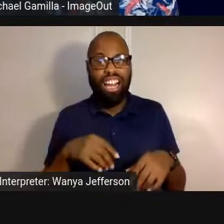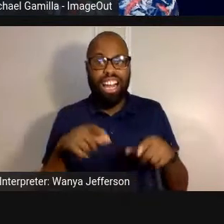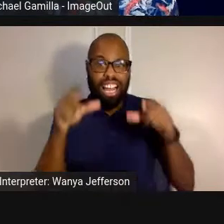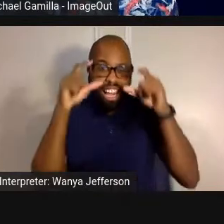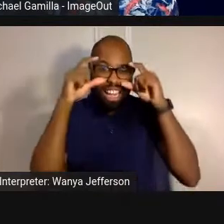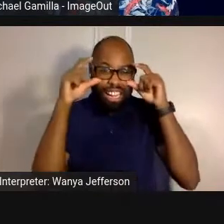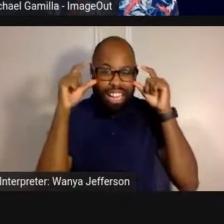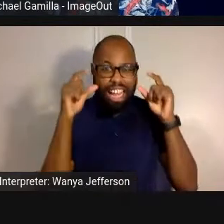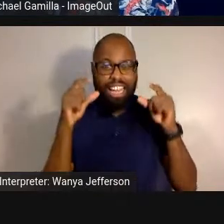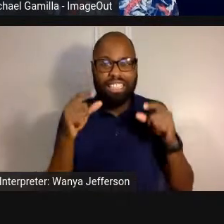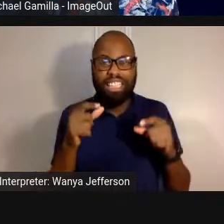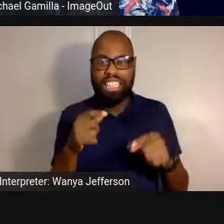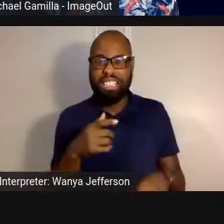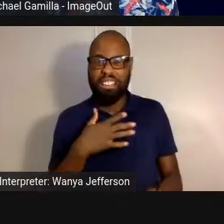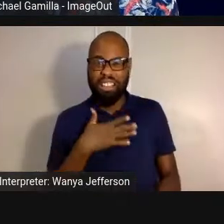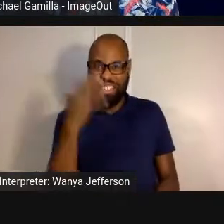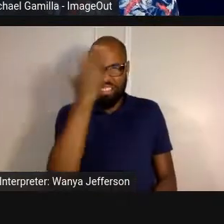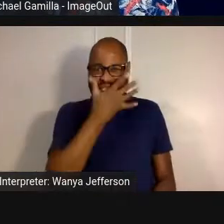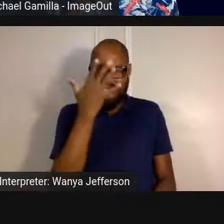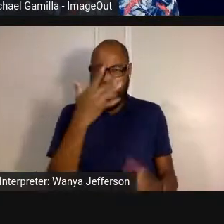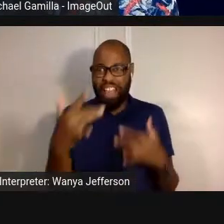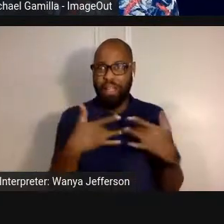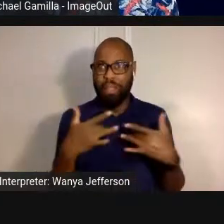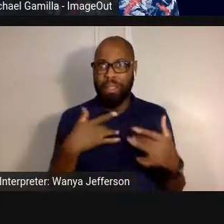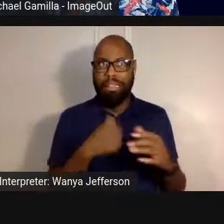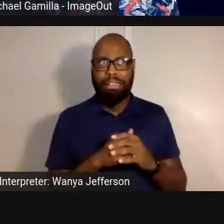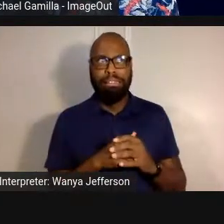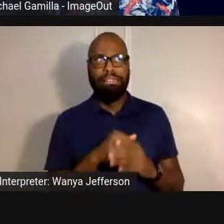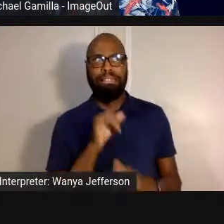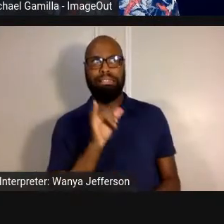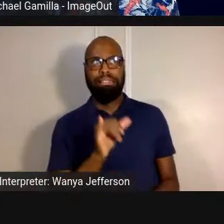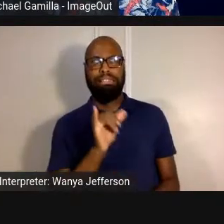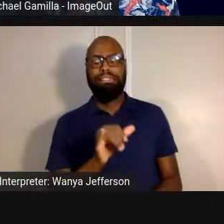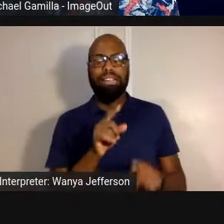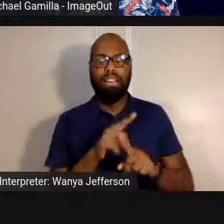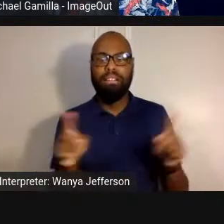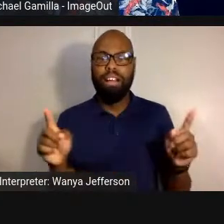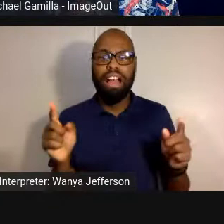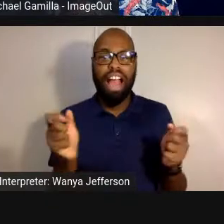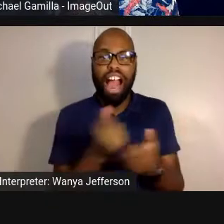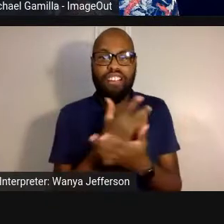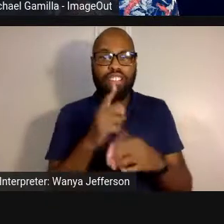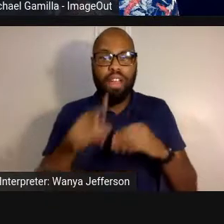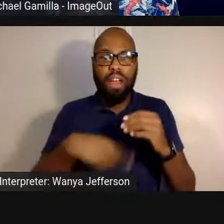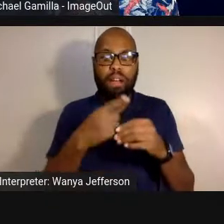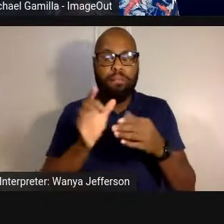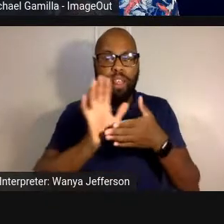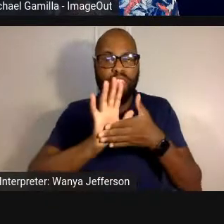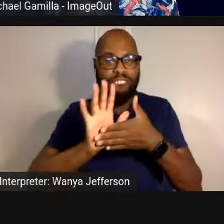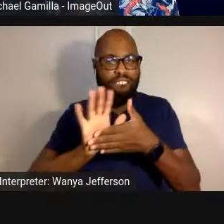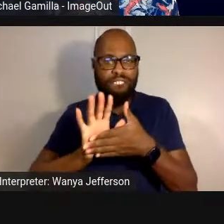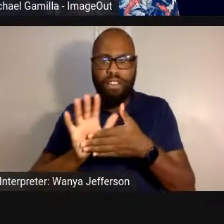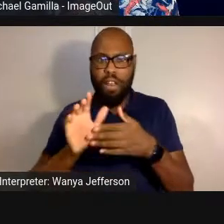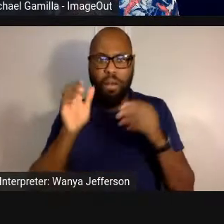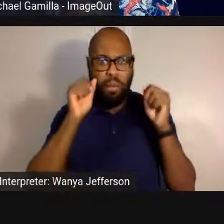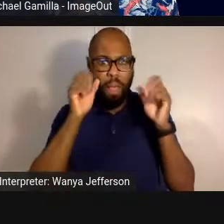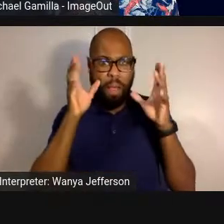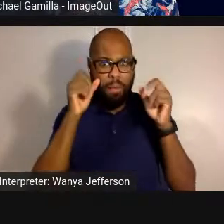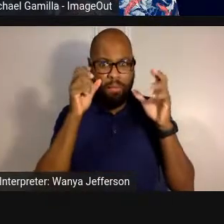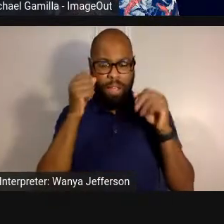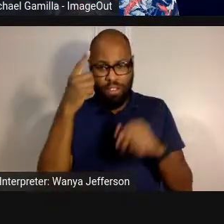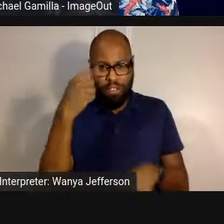lot of things. And I, but everything about the film was amazing for me because I learned from